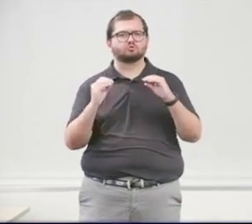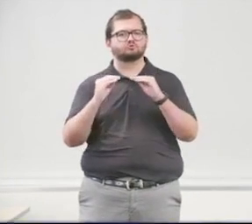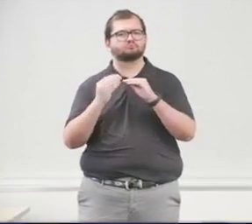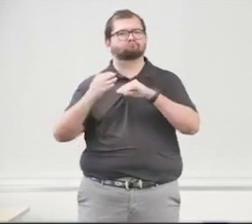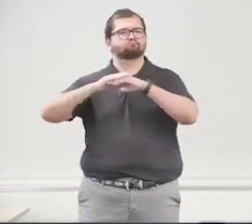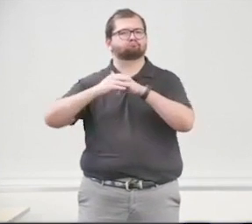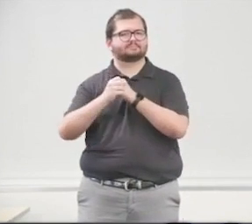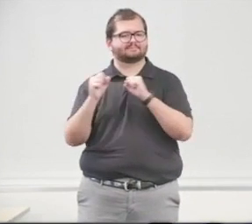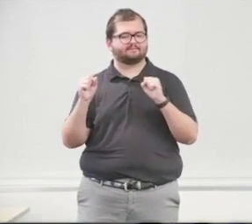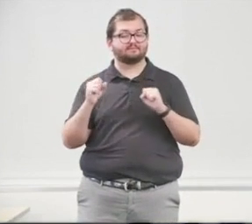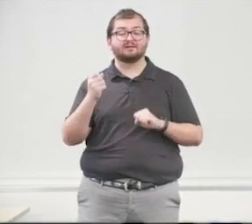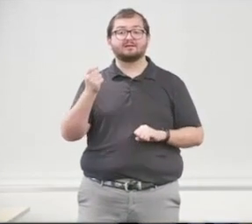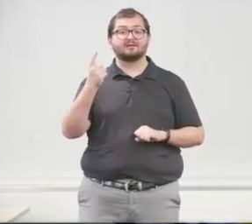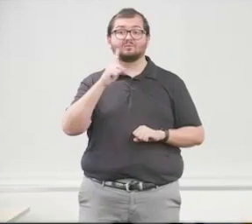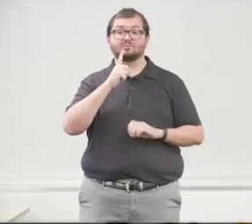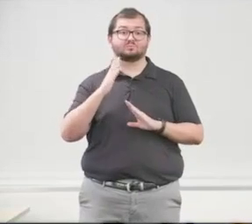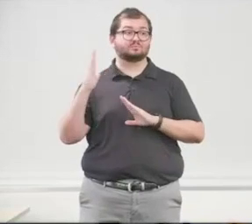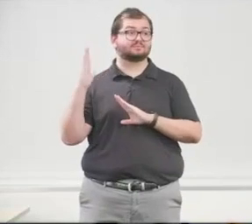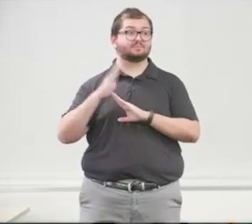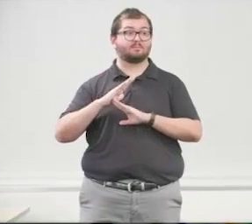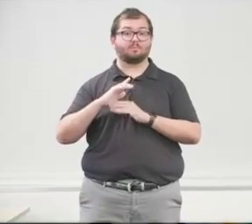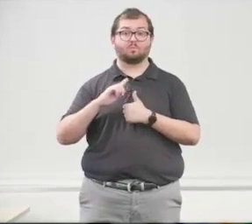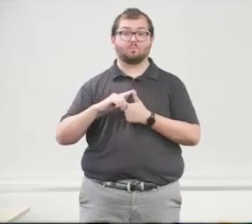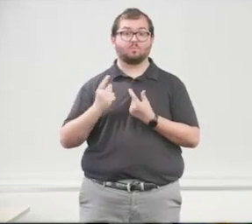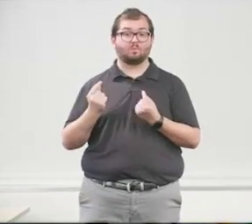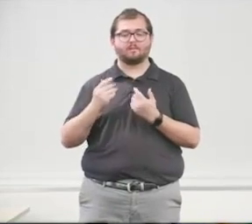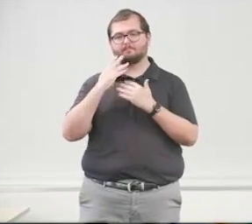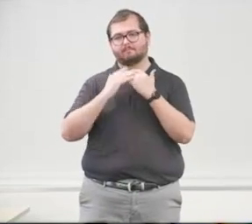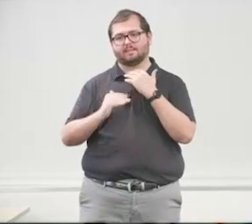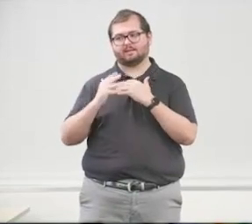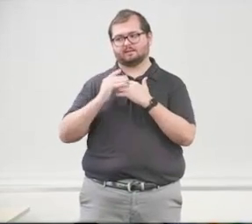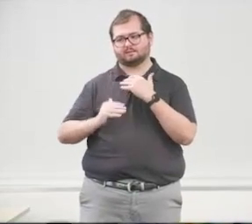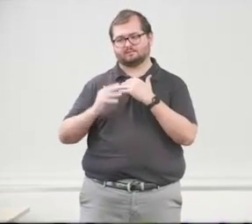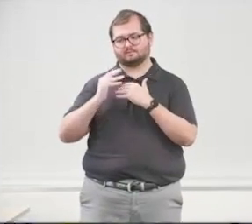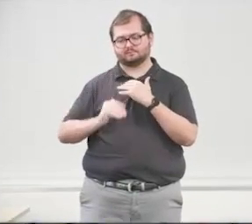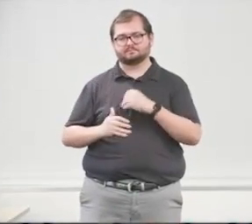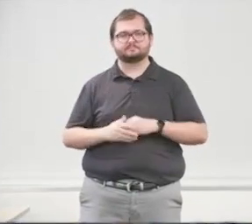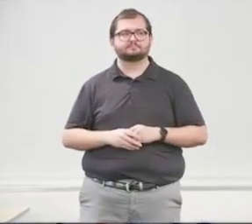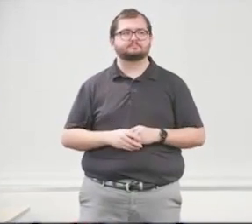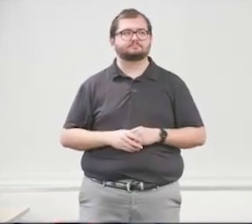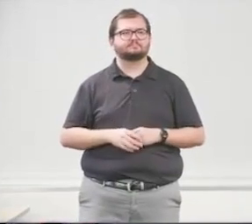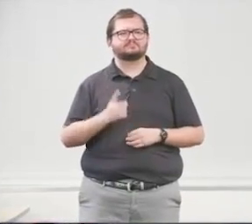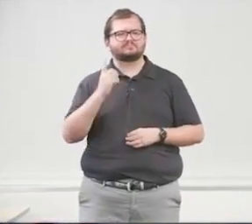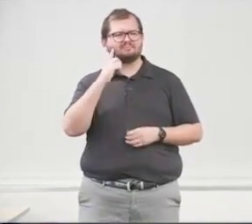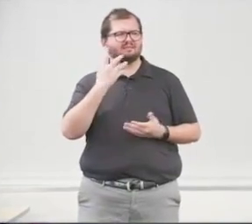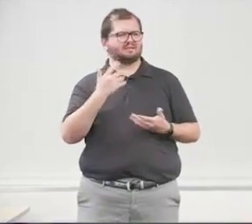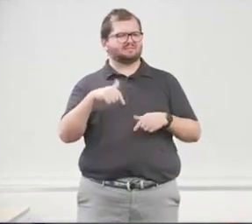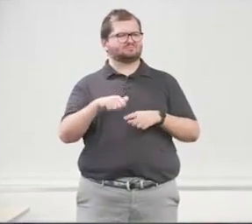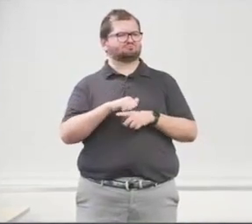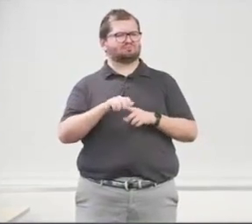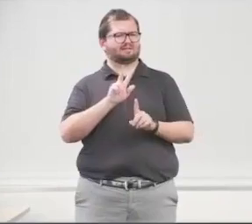have. But the number one is bleeding. And you're thinking, like, where can I use this training?